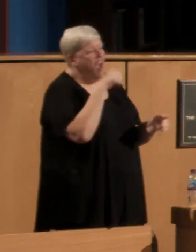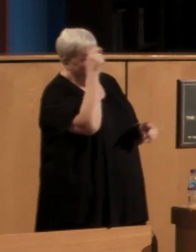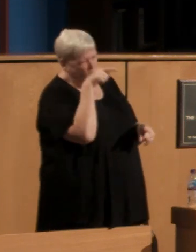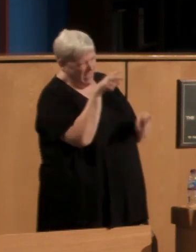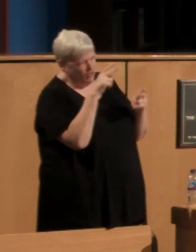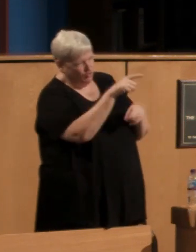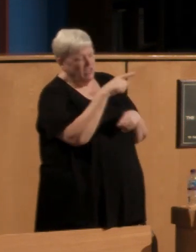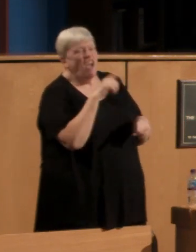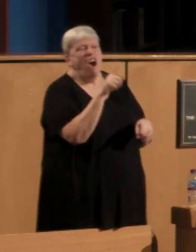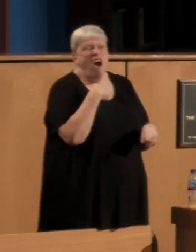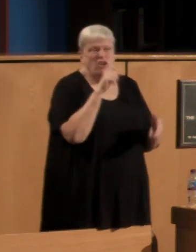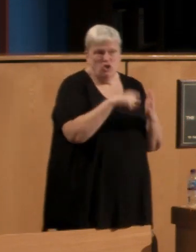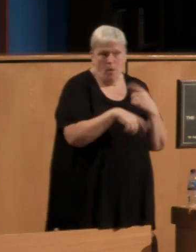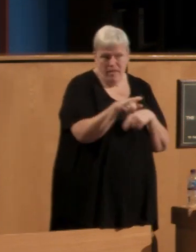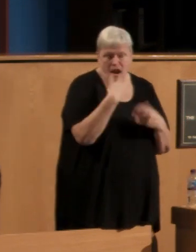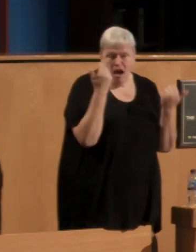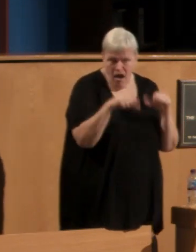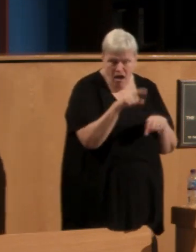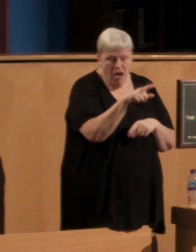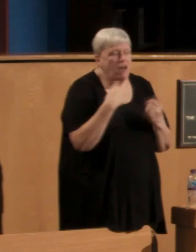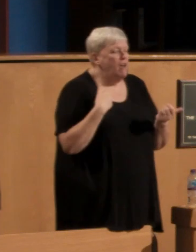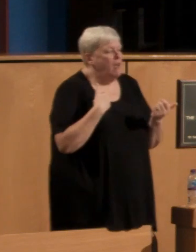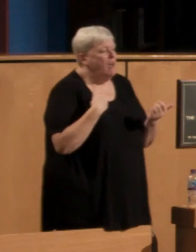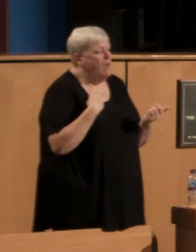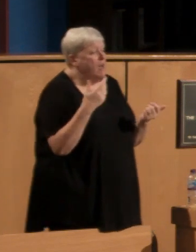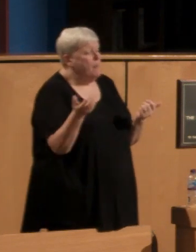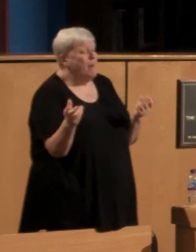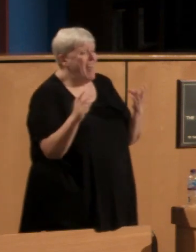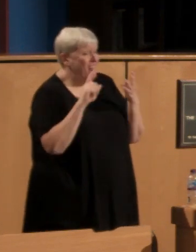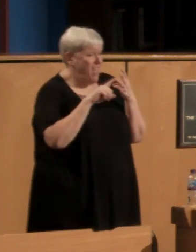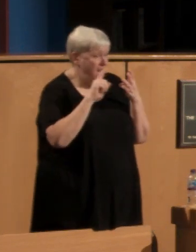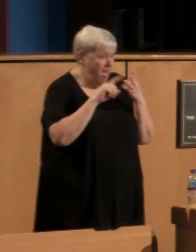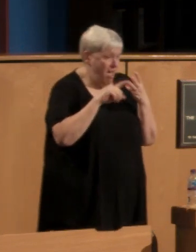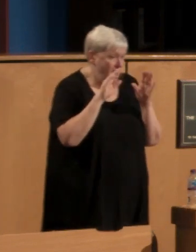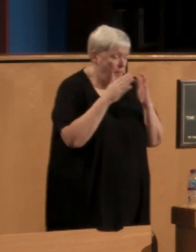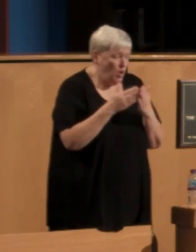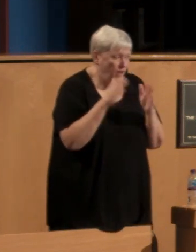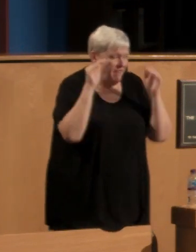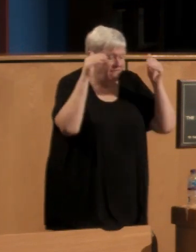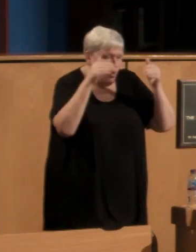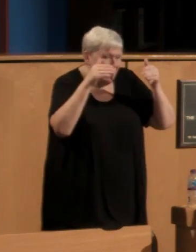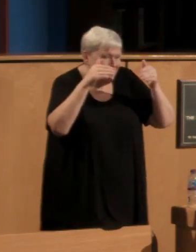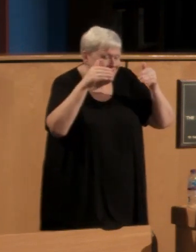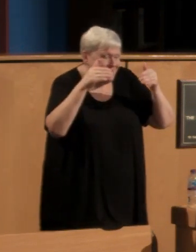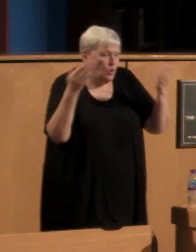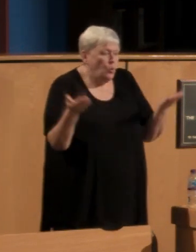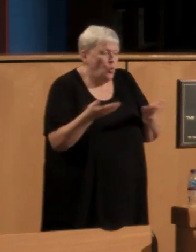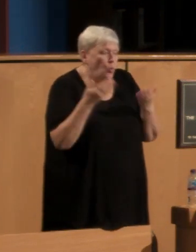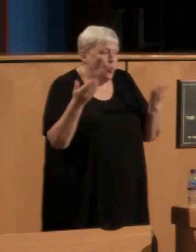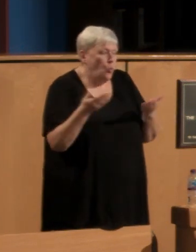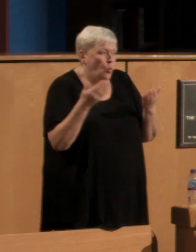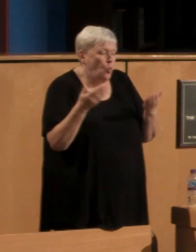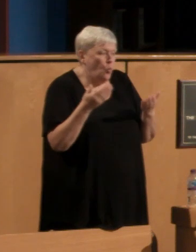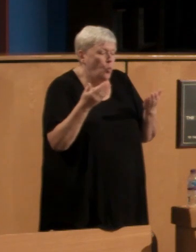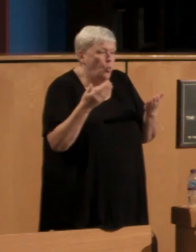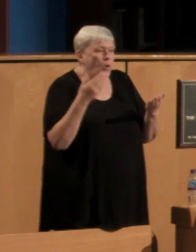Hackney, I can just place a shop there. But the third book is focusing very heavily on the London